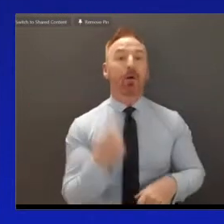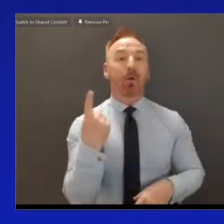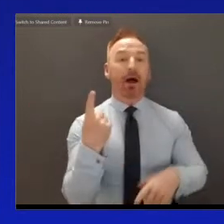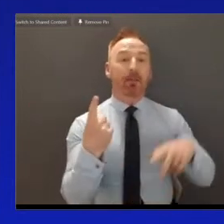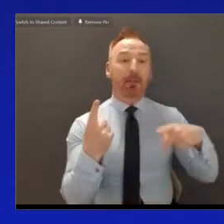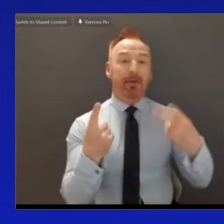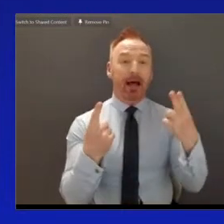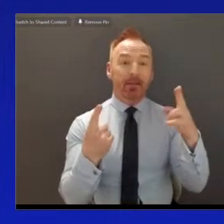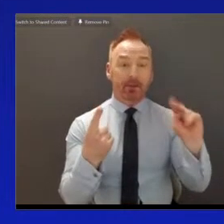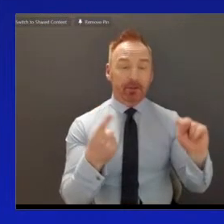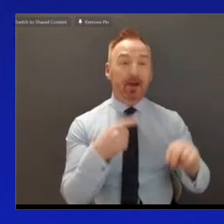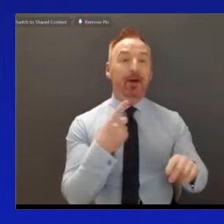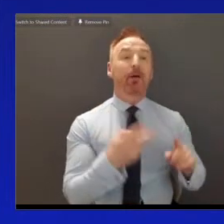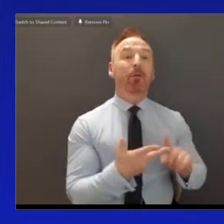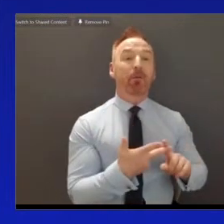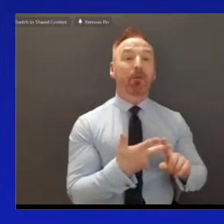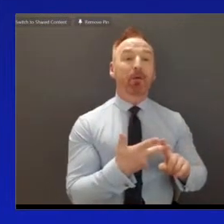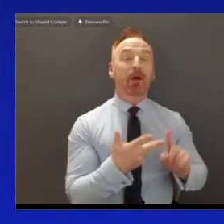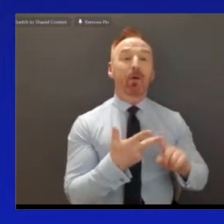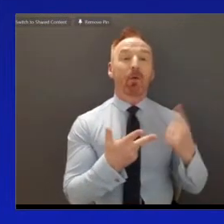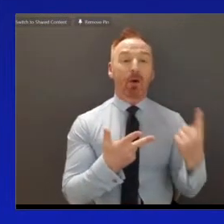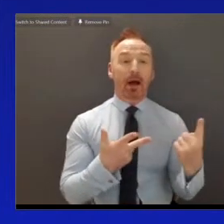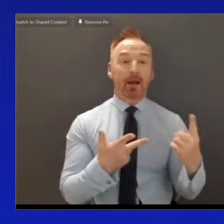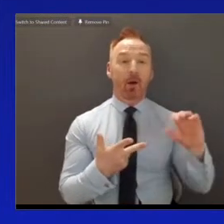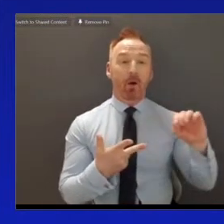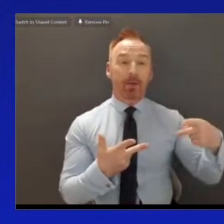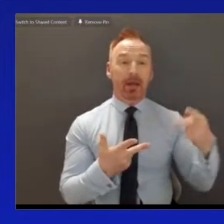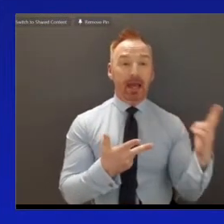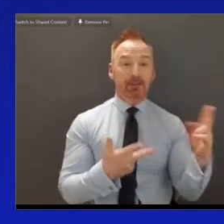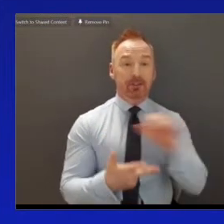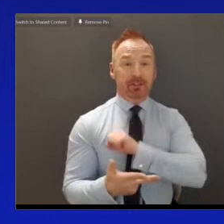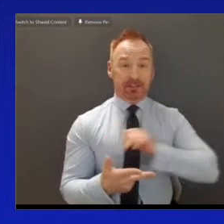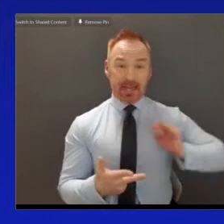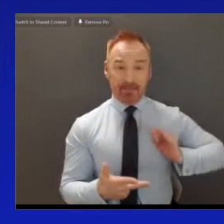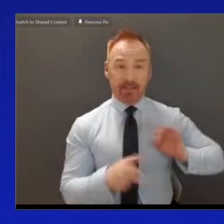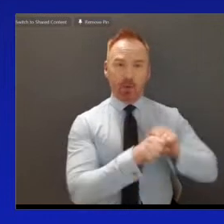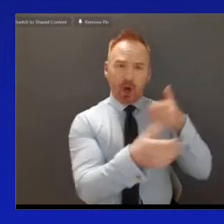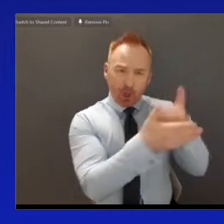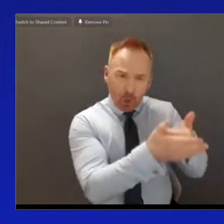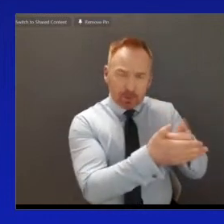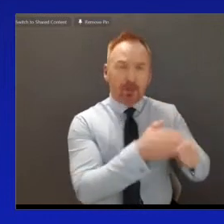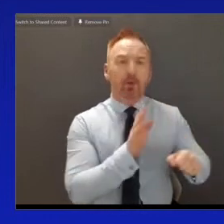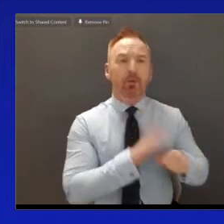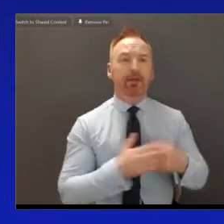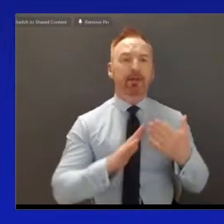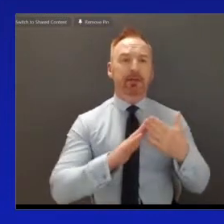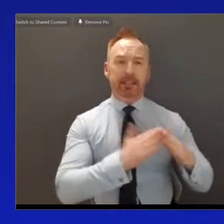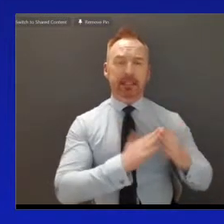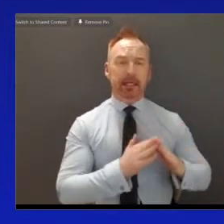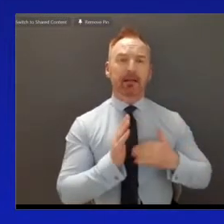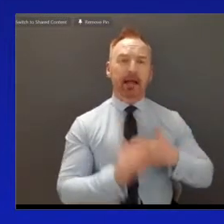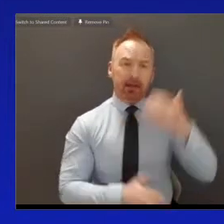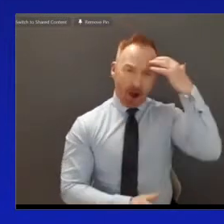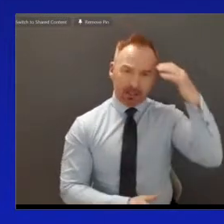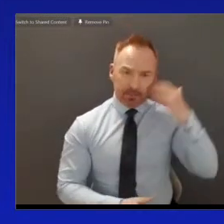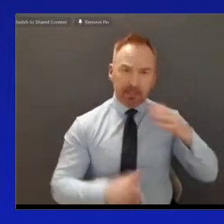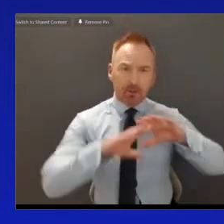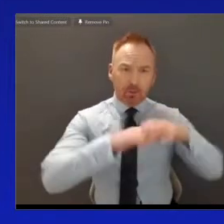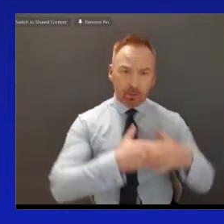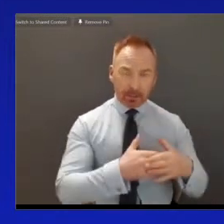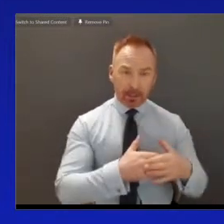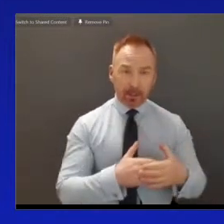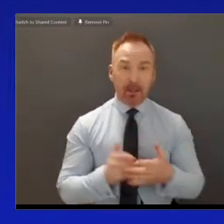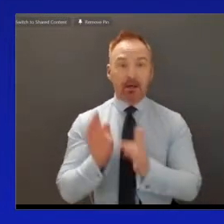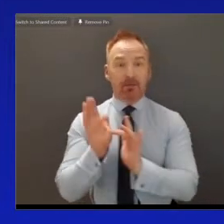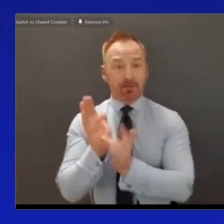staff member who work closely both with Ottawa Public Health and the city's hospital network. Pharmacists from the Ottawa Hospital and